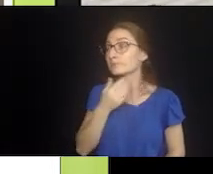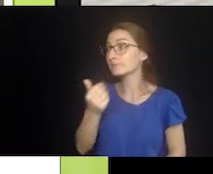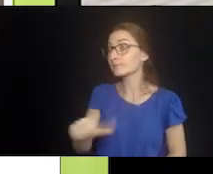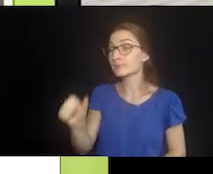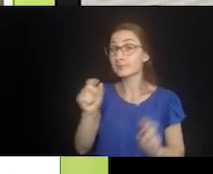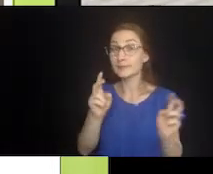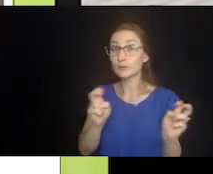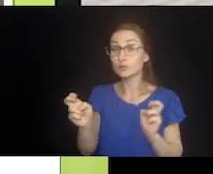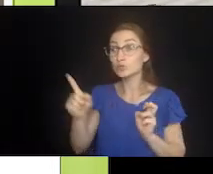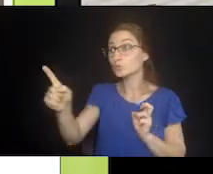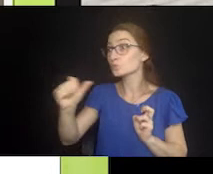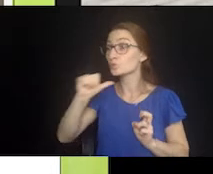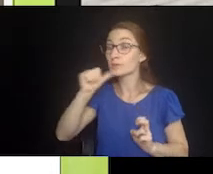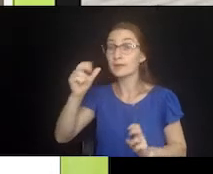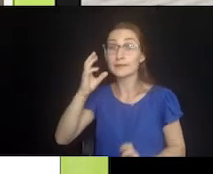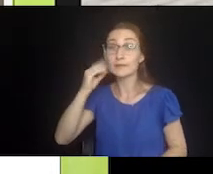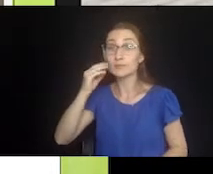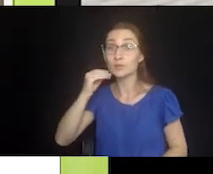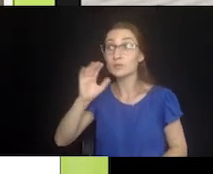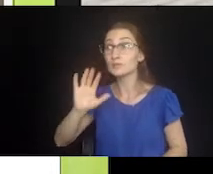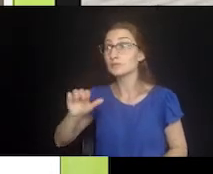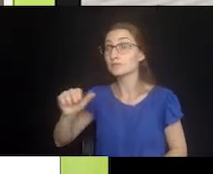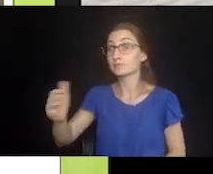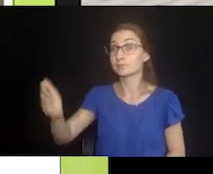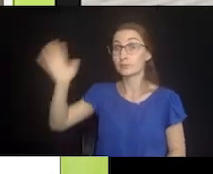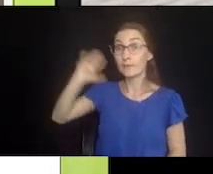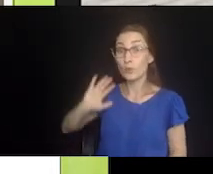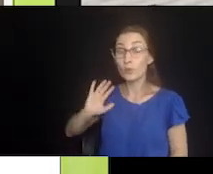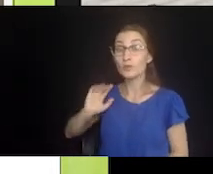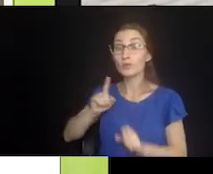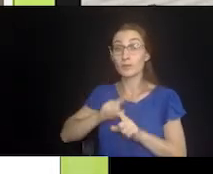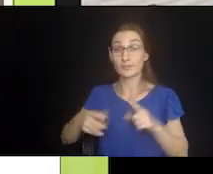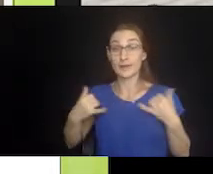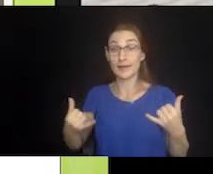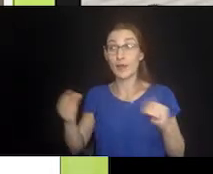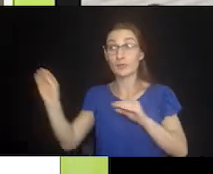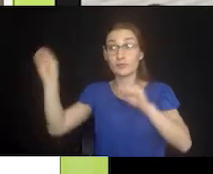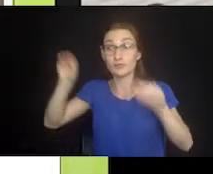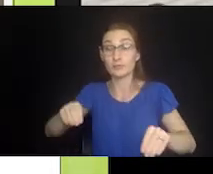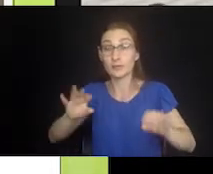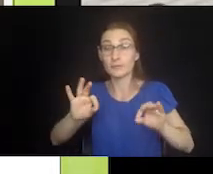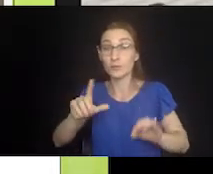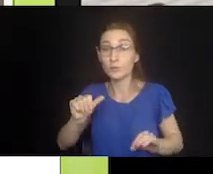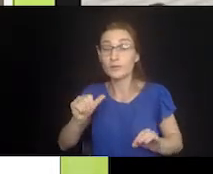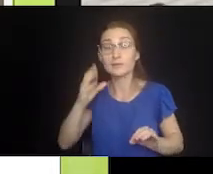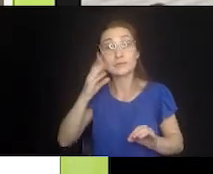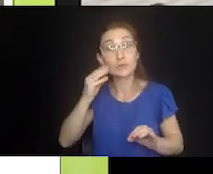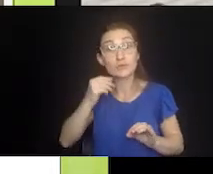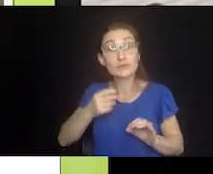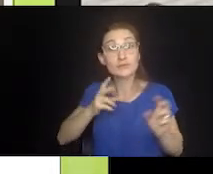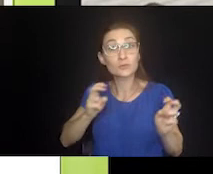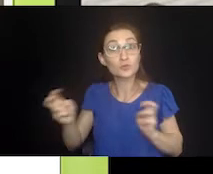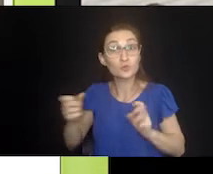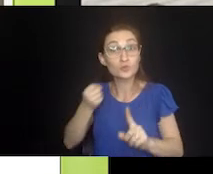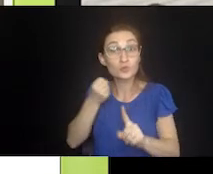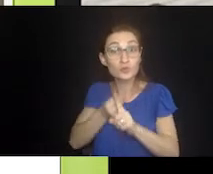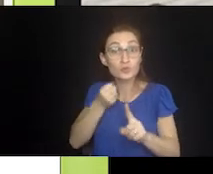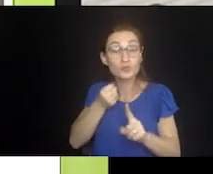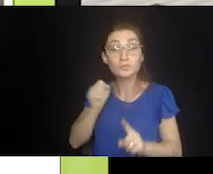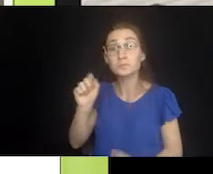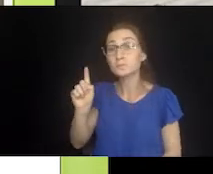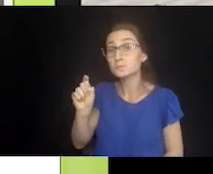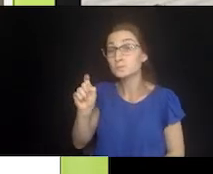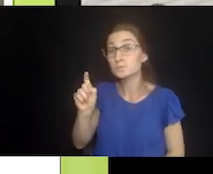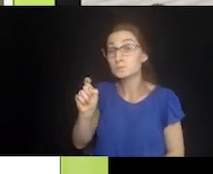there an issue maybe that maybe you didn't have a problem with where you lived before, but now you're having an